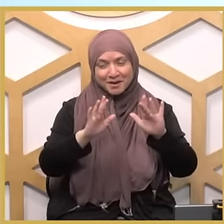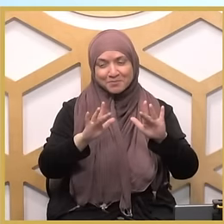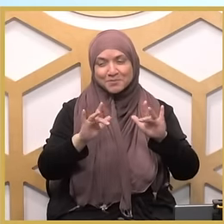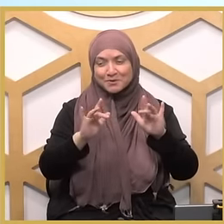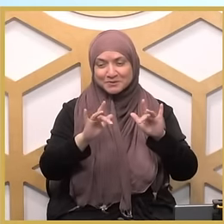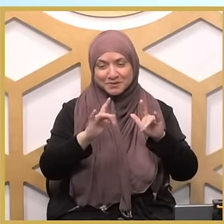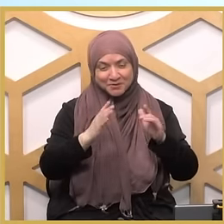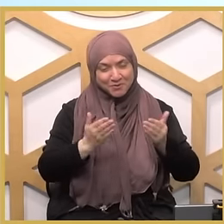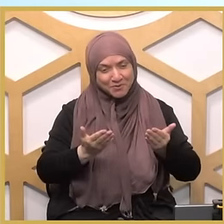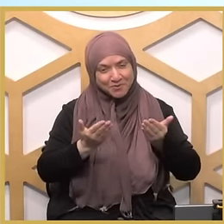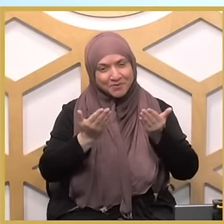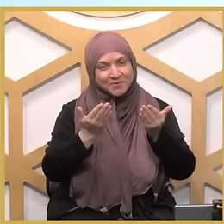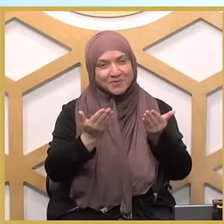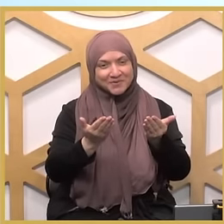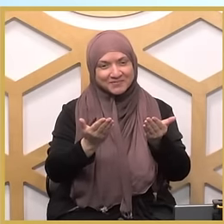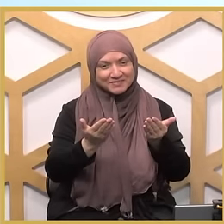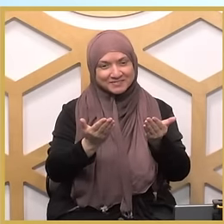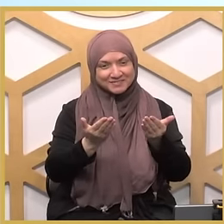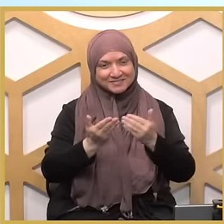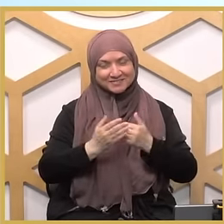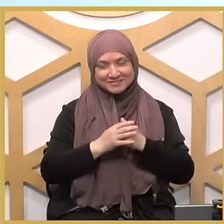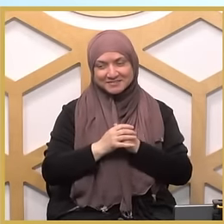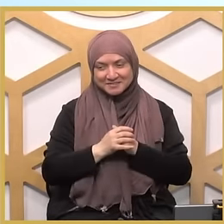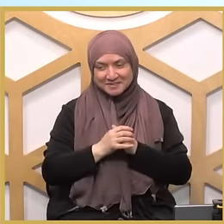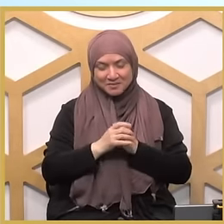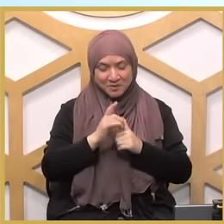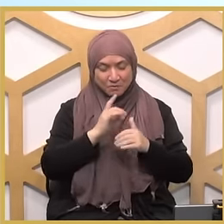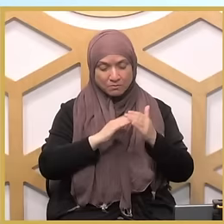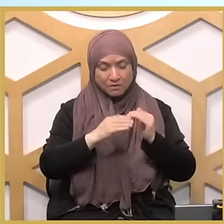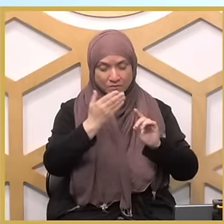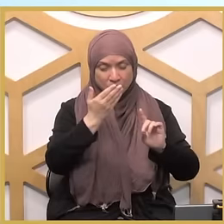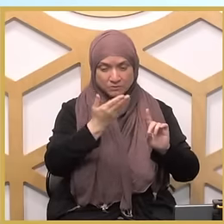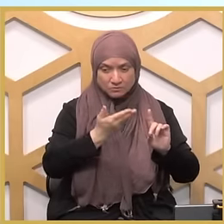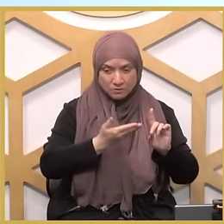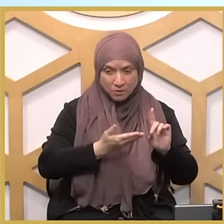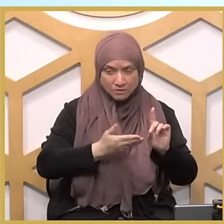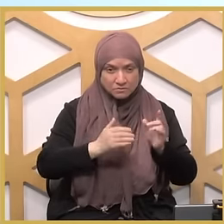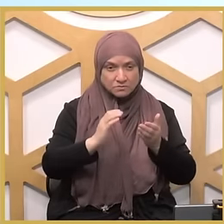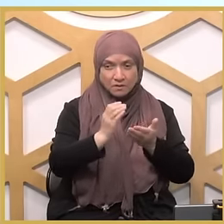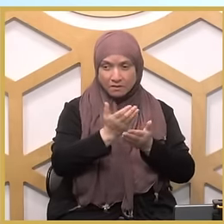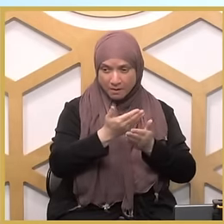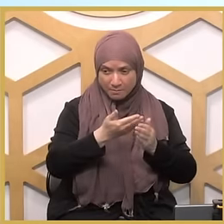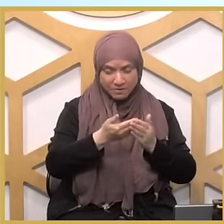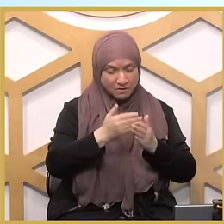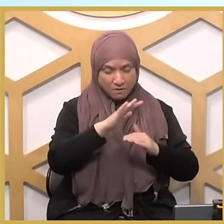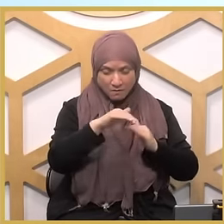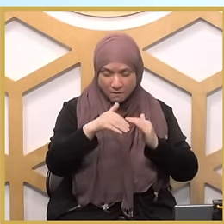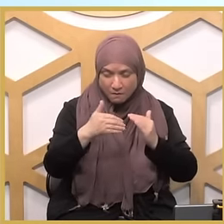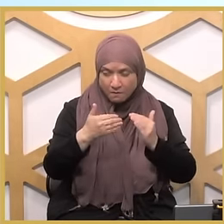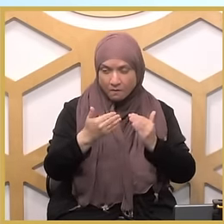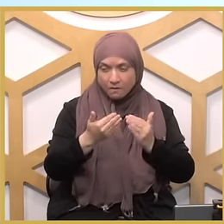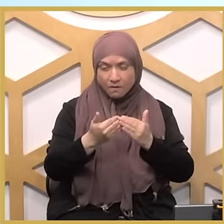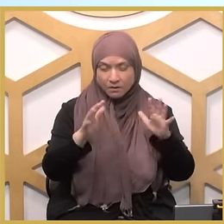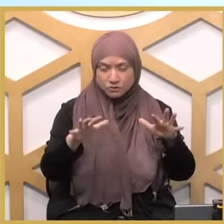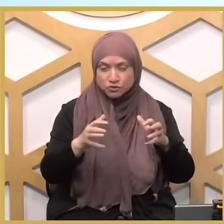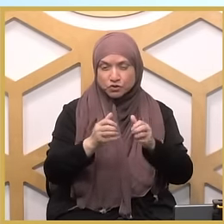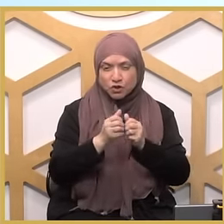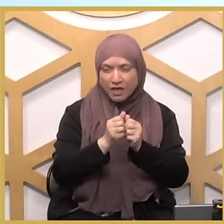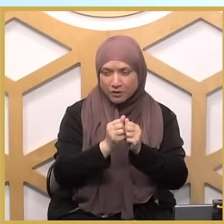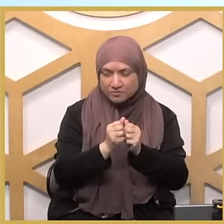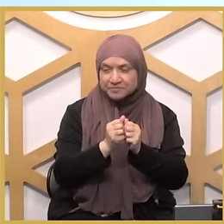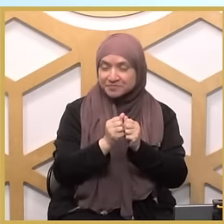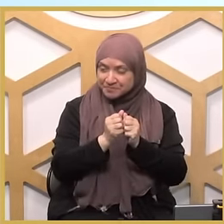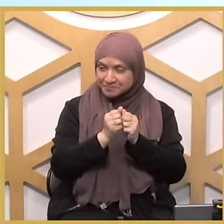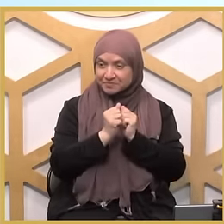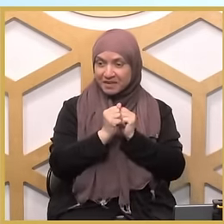al-Qayyim rahimahullah, and accept from him. And may Allah subhanahu wa ta'ala gather us all in Firdaus al-A'la with our Imam Muhammad,